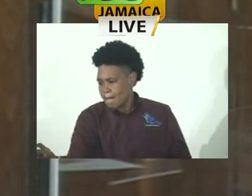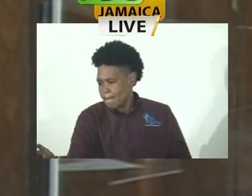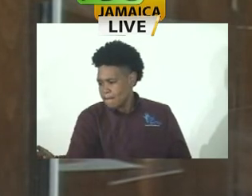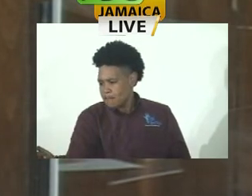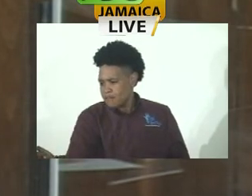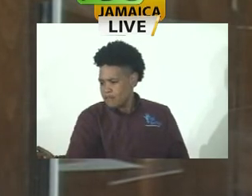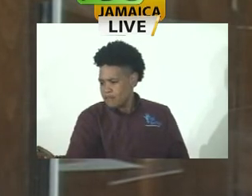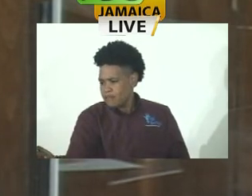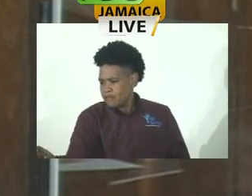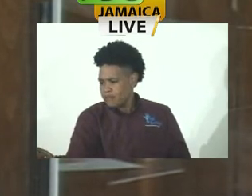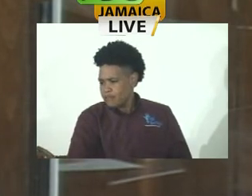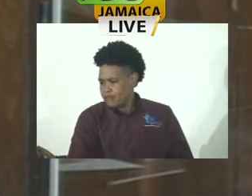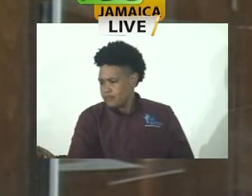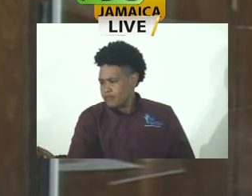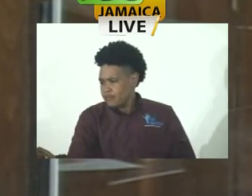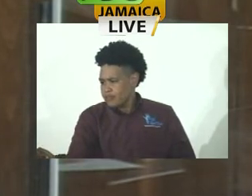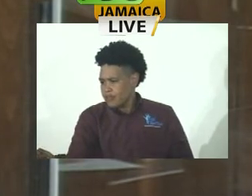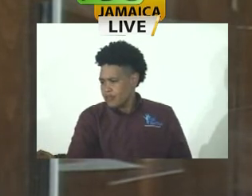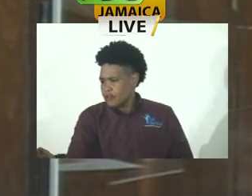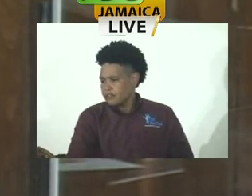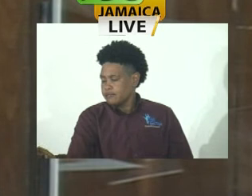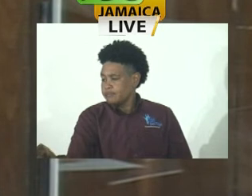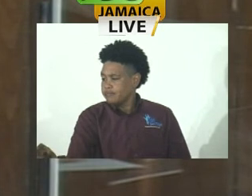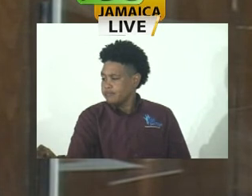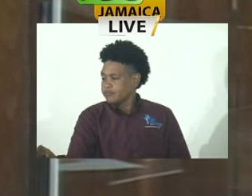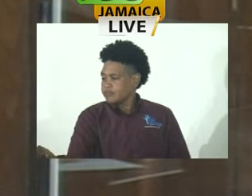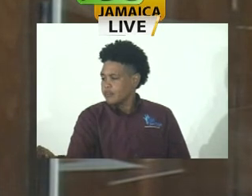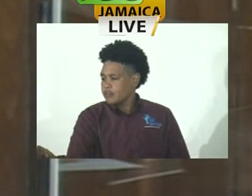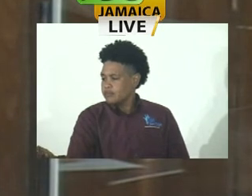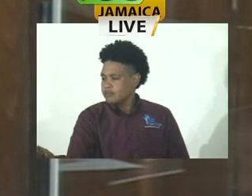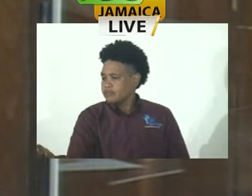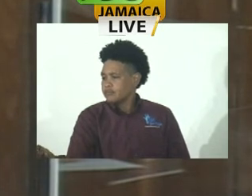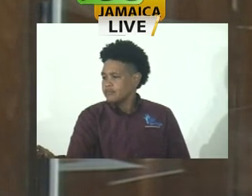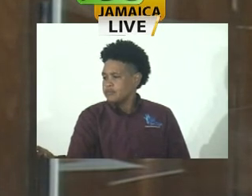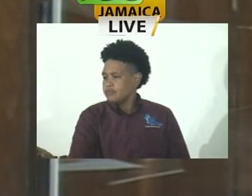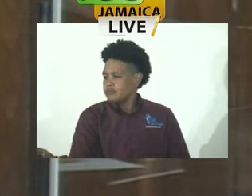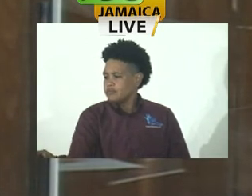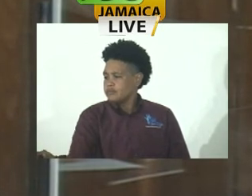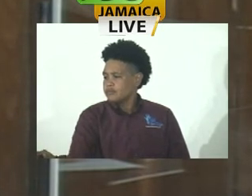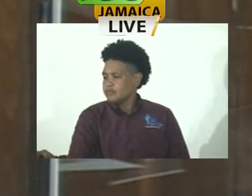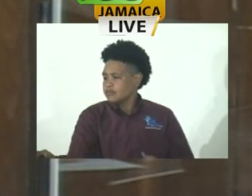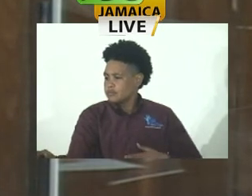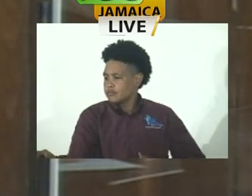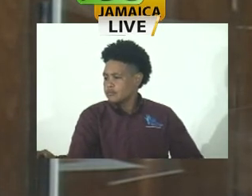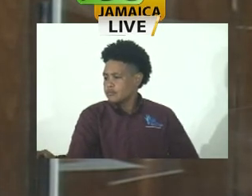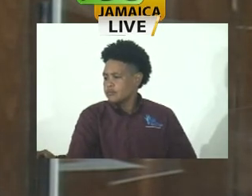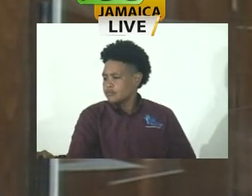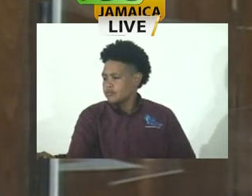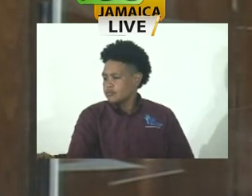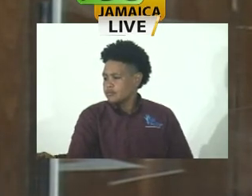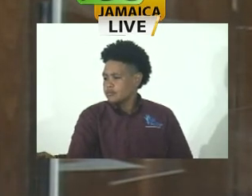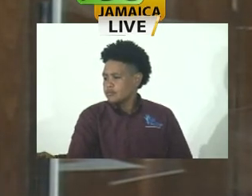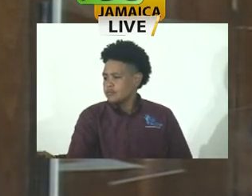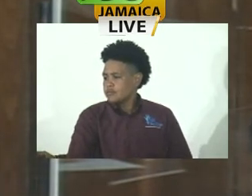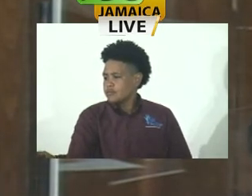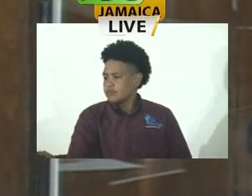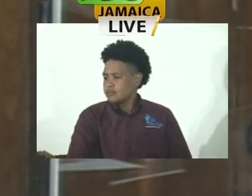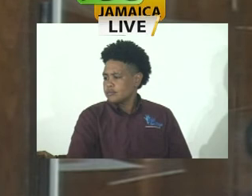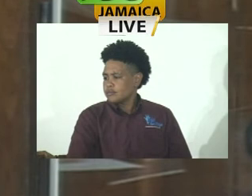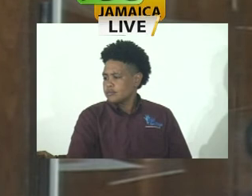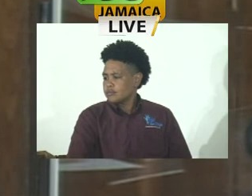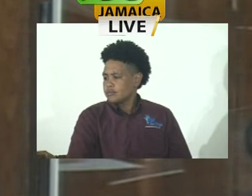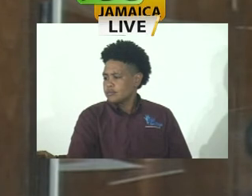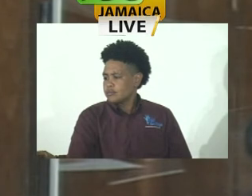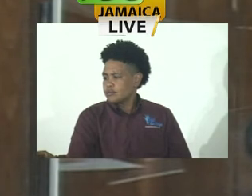the other point i wanted to ask you about prime minister relates to